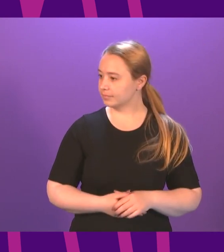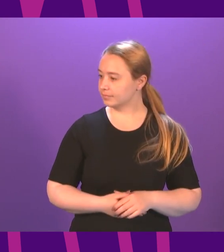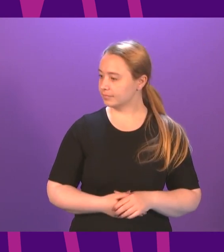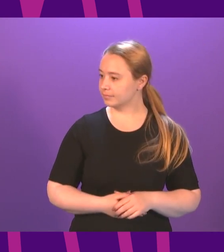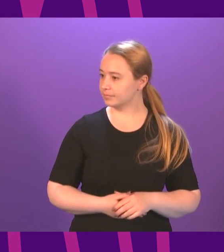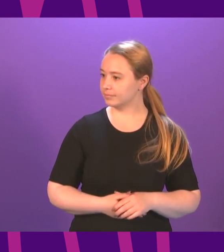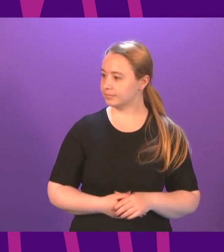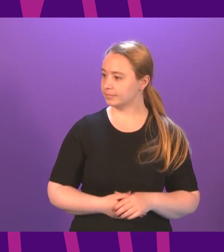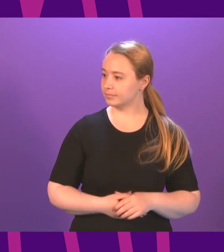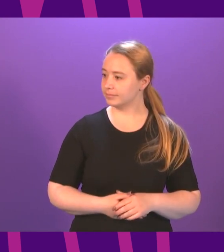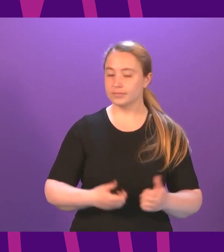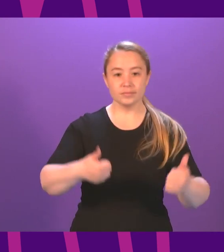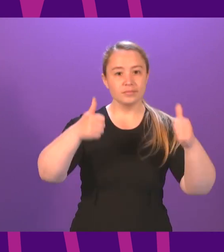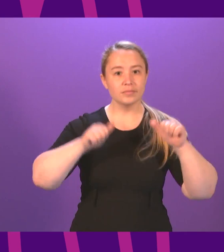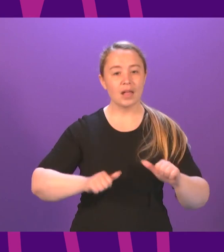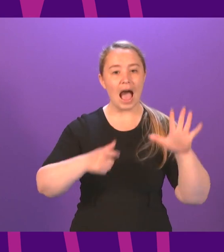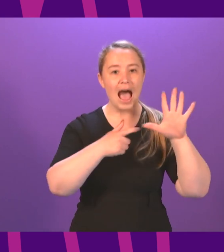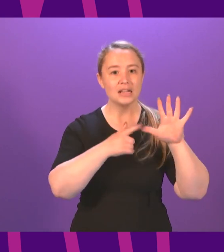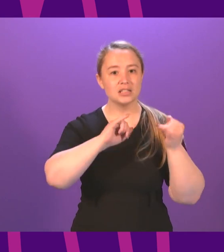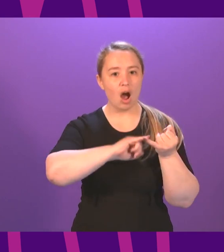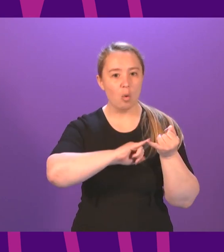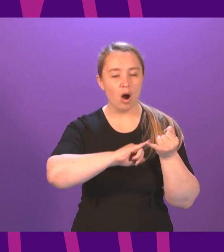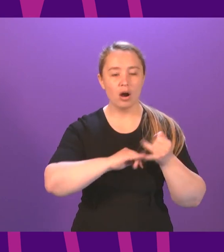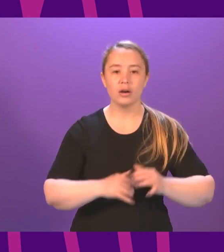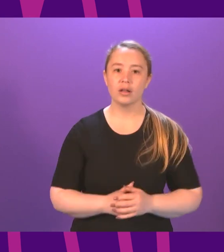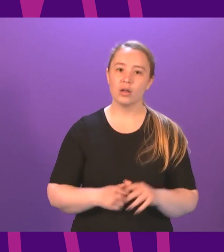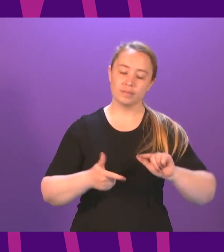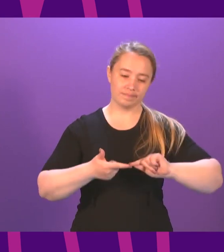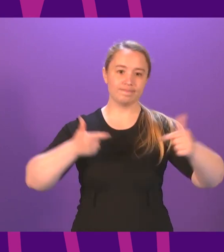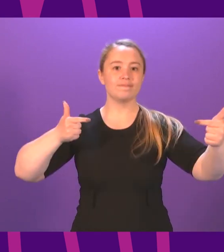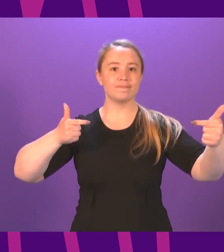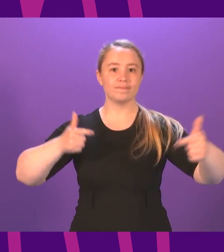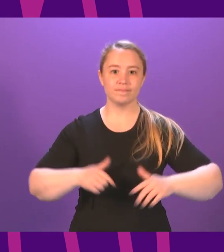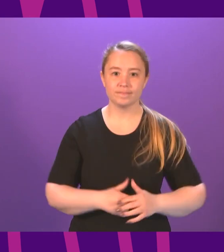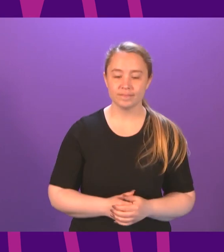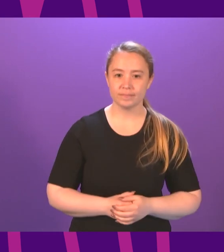Thank you. I now call on Anna Sarwar. Mr. Sarwar will be joining us remotely.